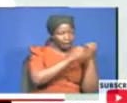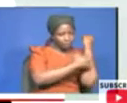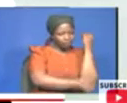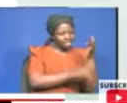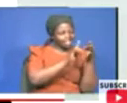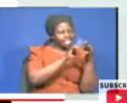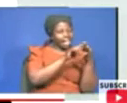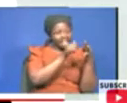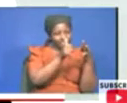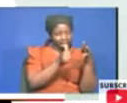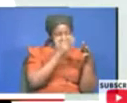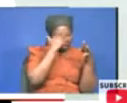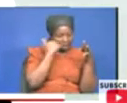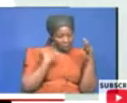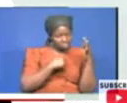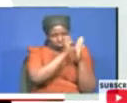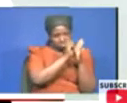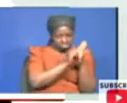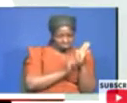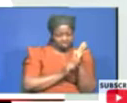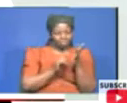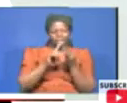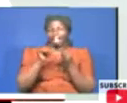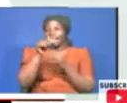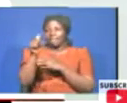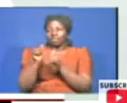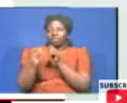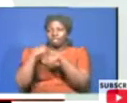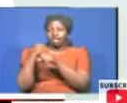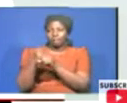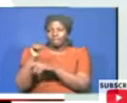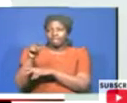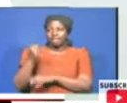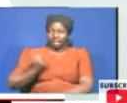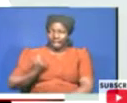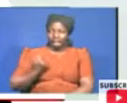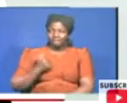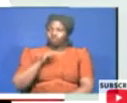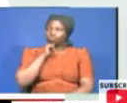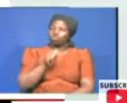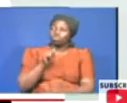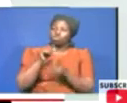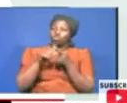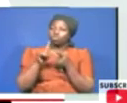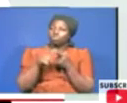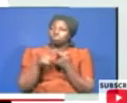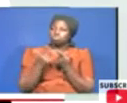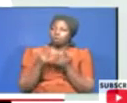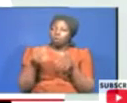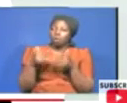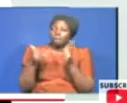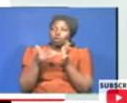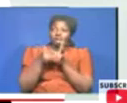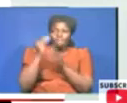down. Okay. Yeah. Another one which makes these girls not mm. to, which hinders their education,